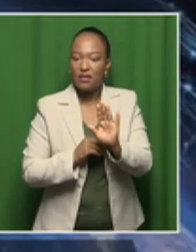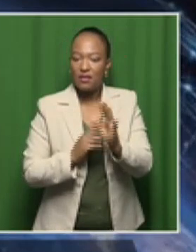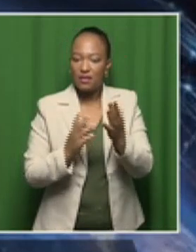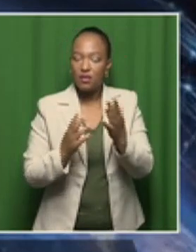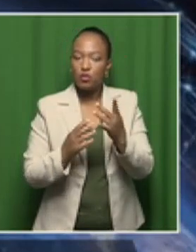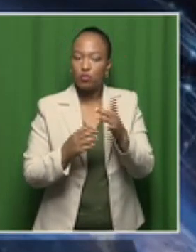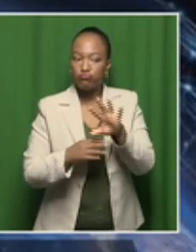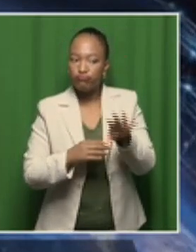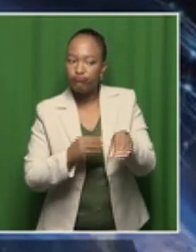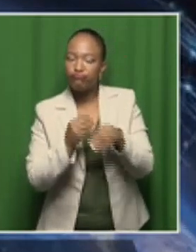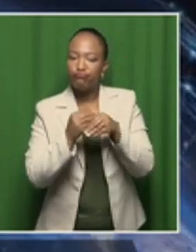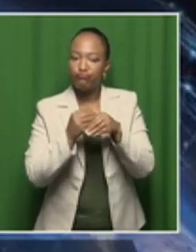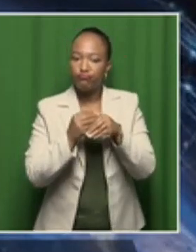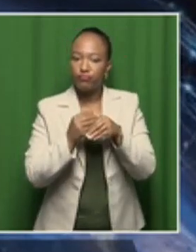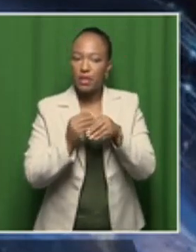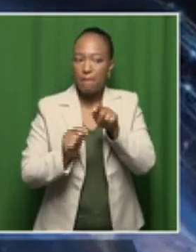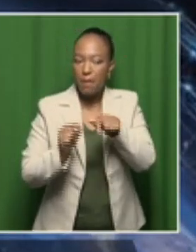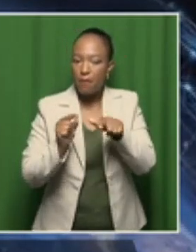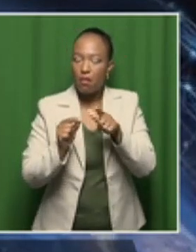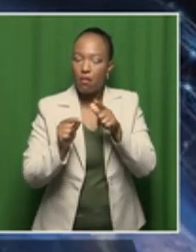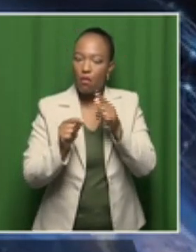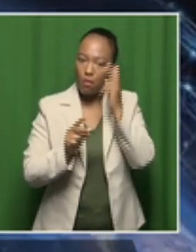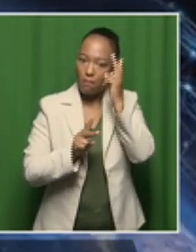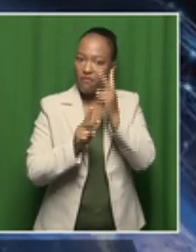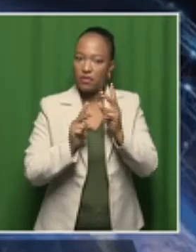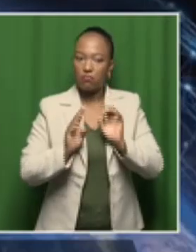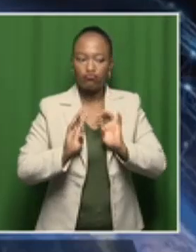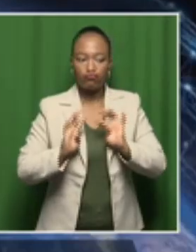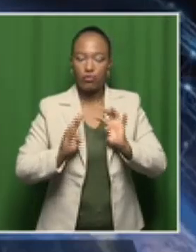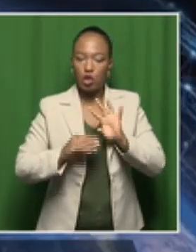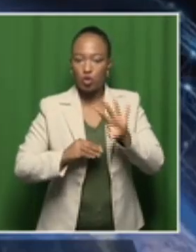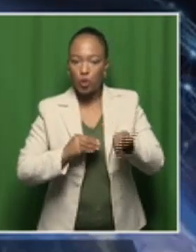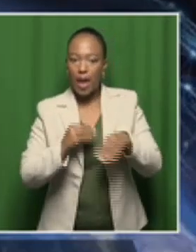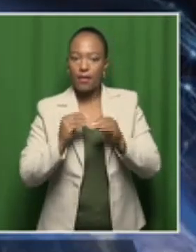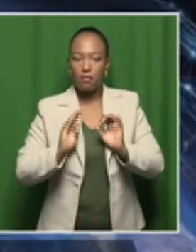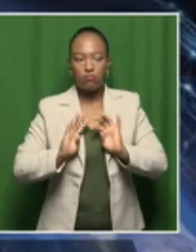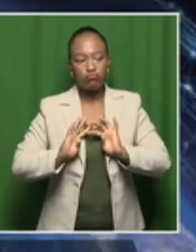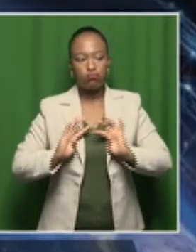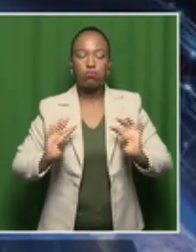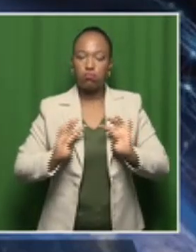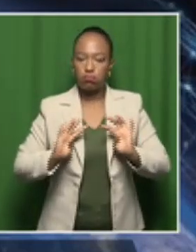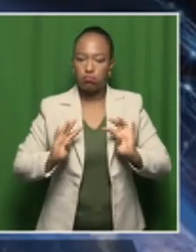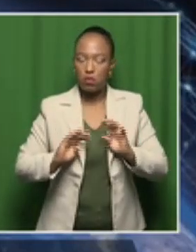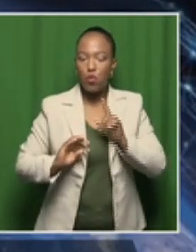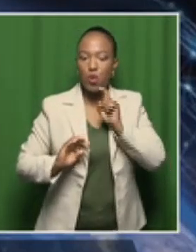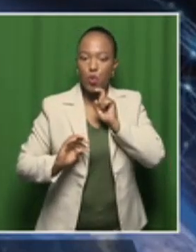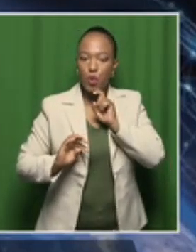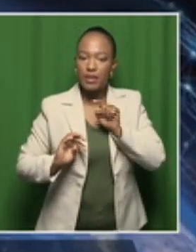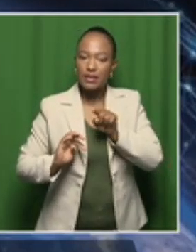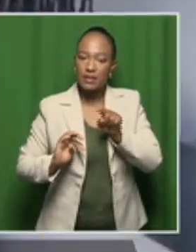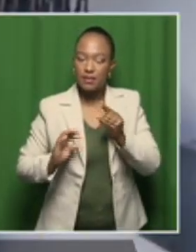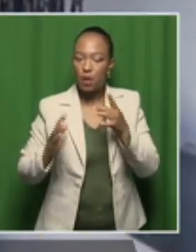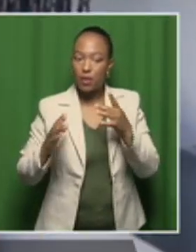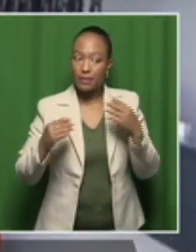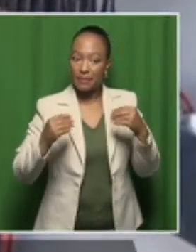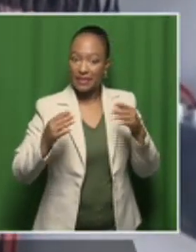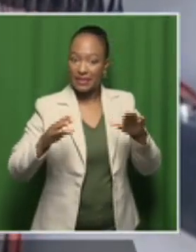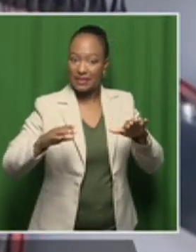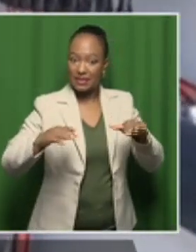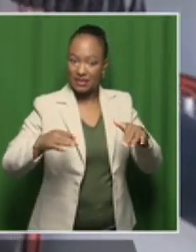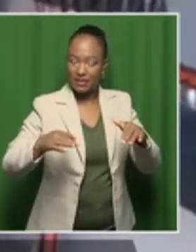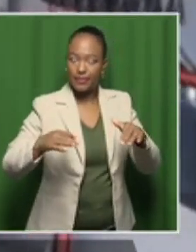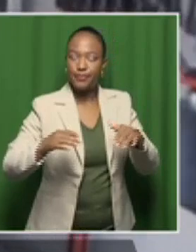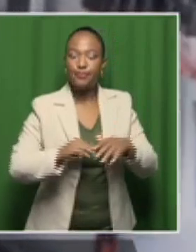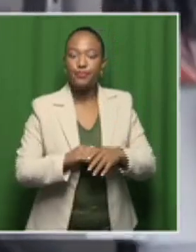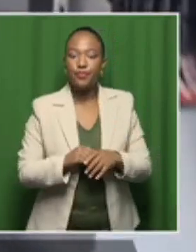a panel that could be utilized by the industry. Eskom says